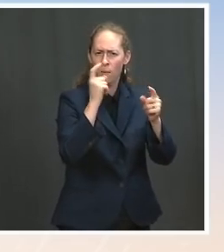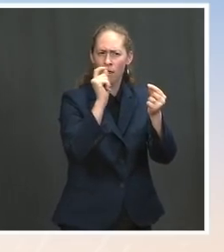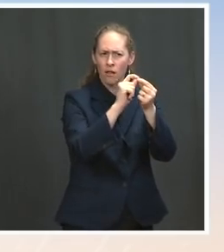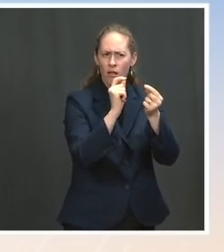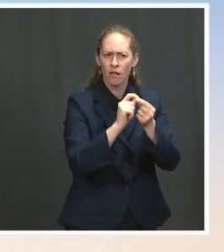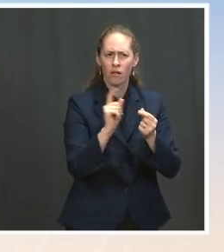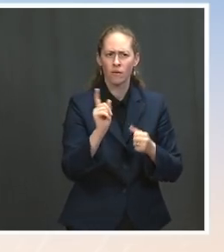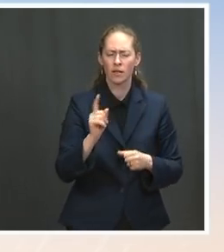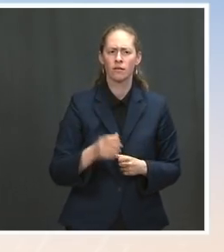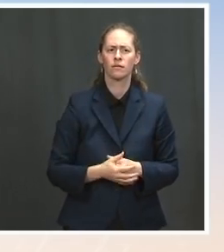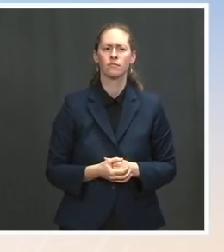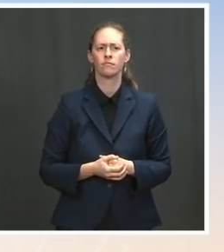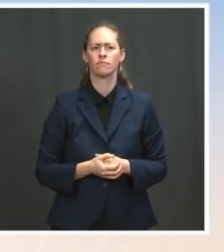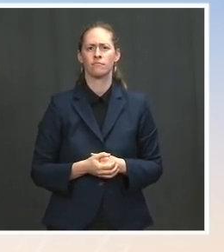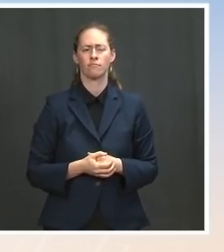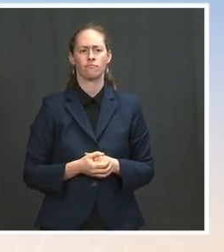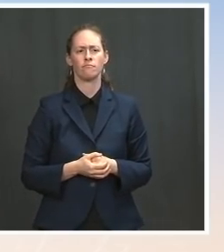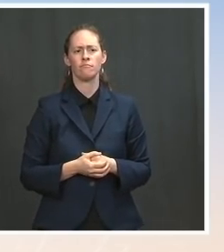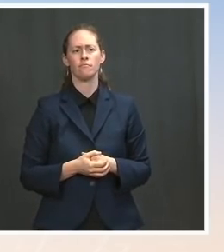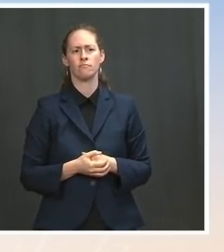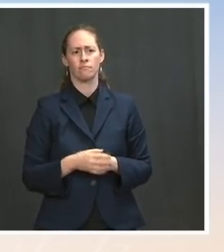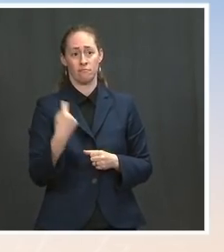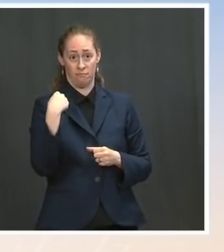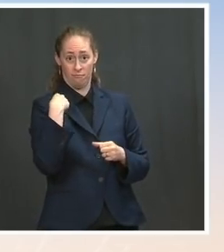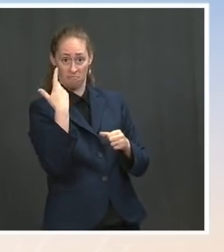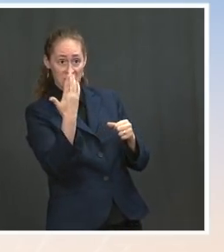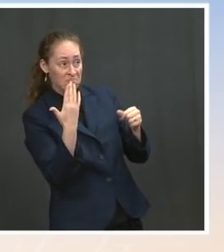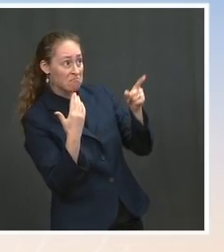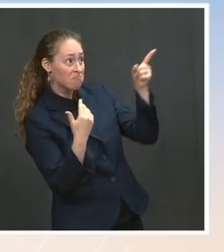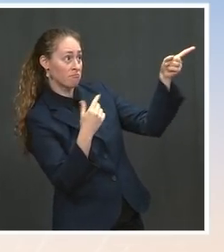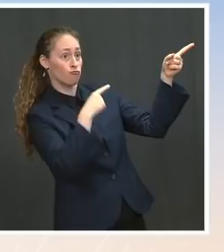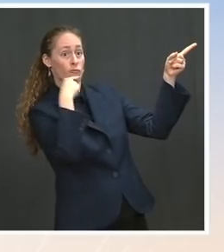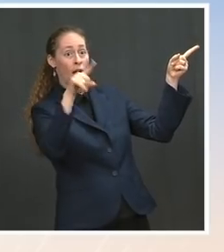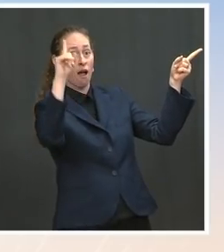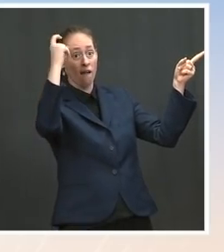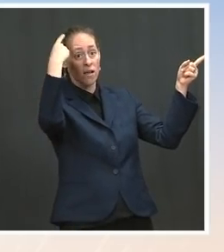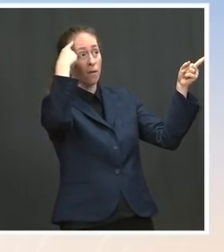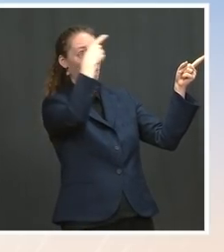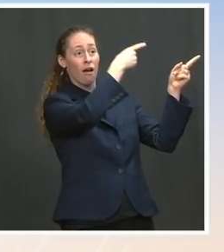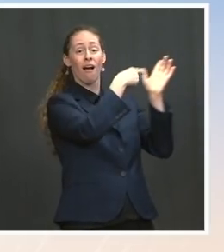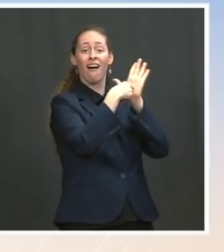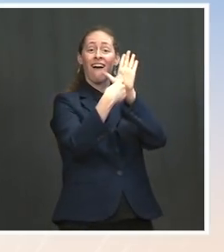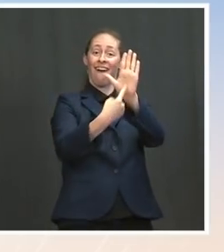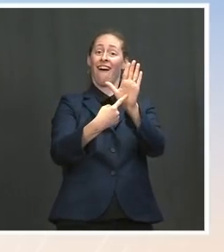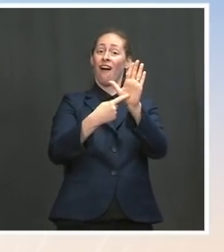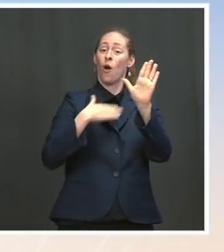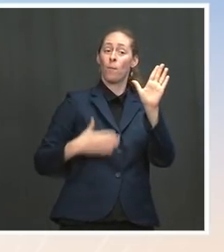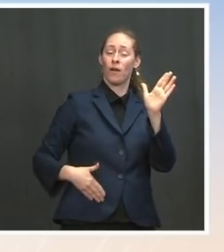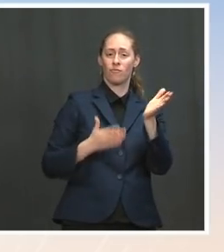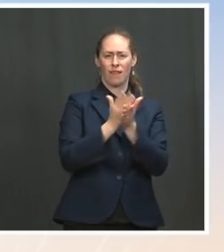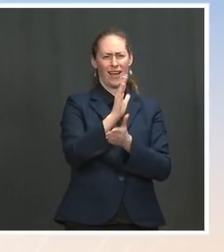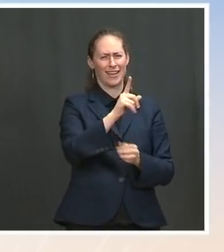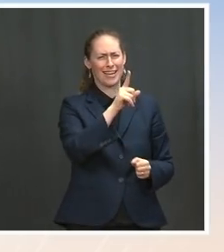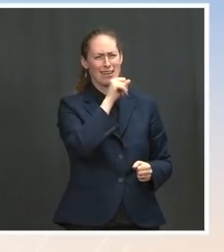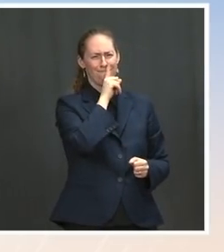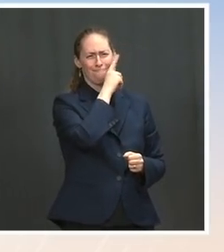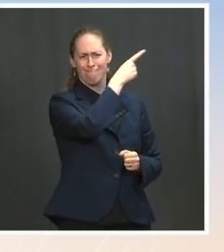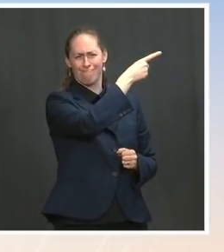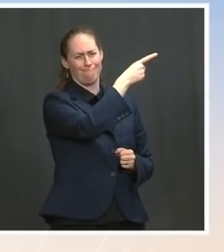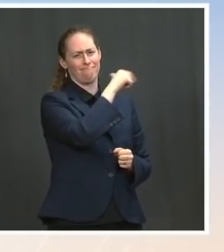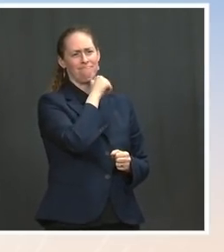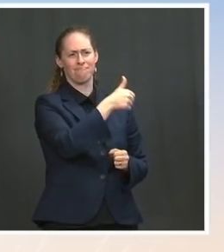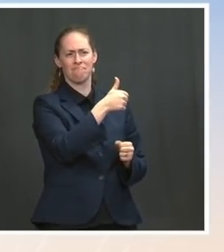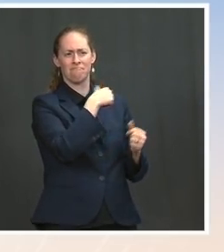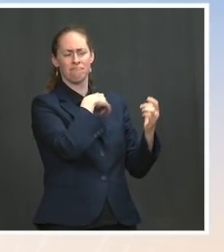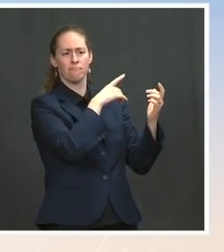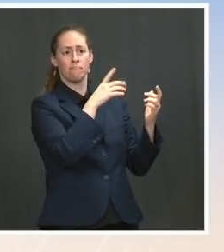rights models in the world, but I will say that the president has not held back in his view that the attacks on